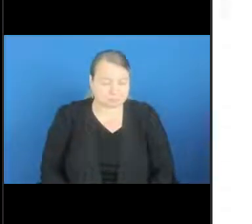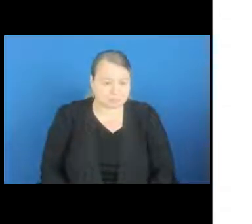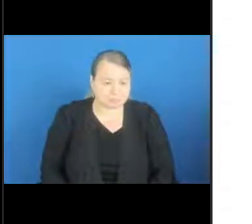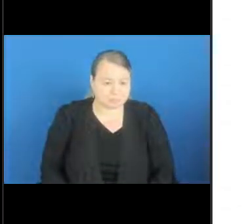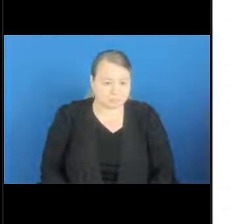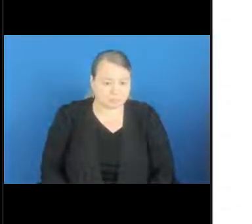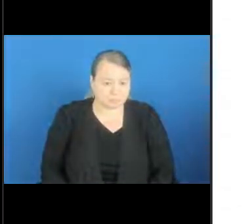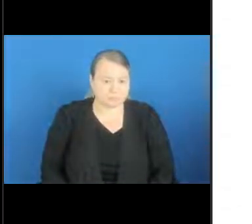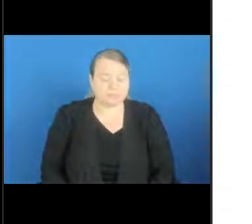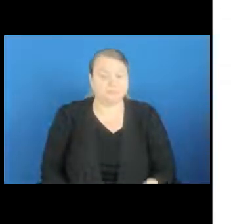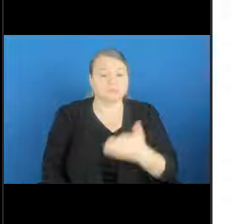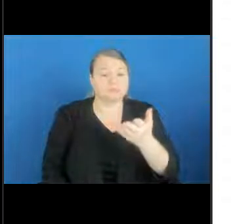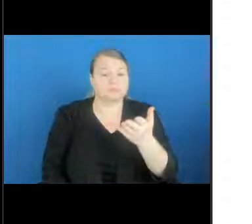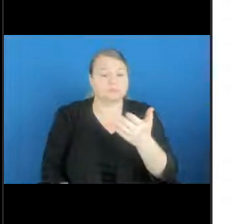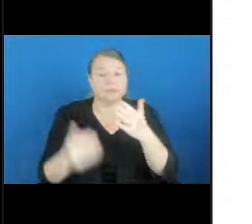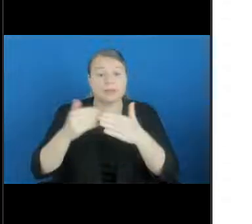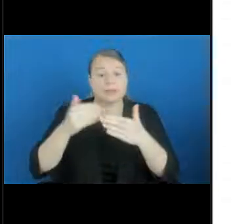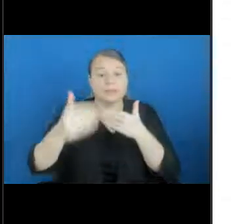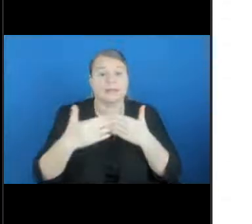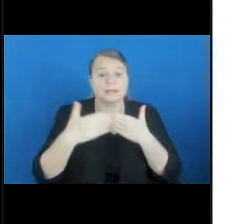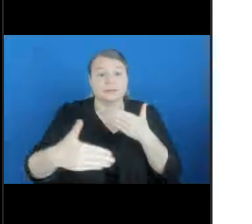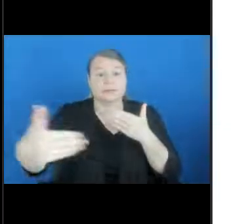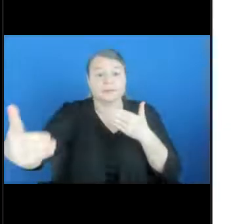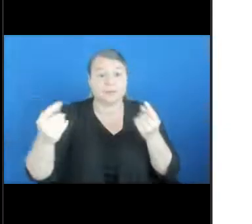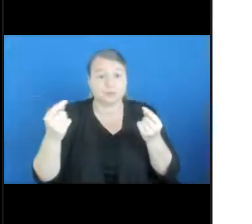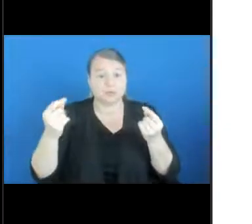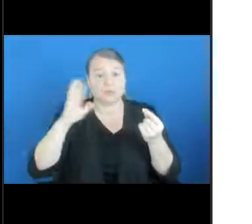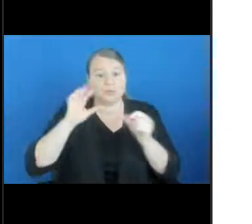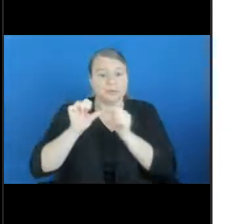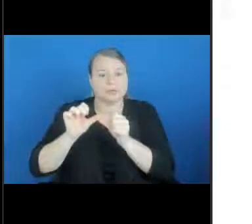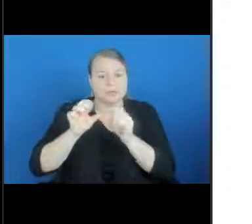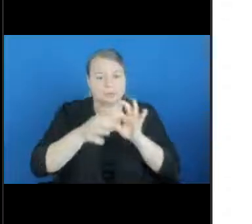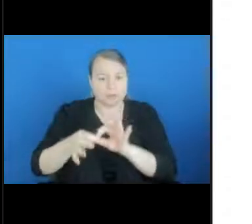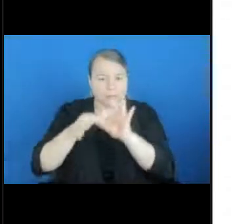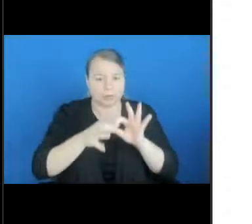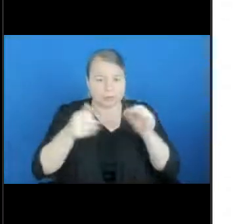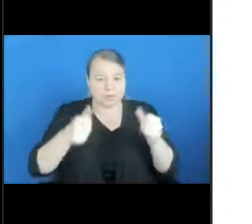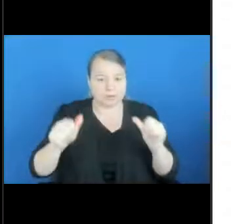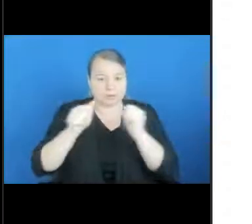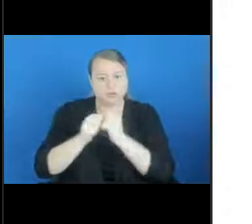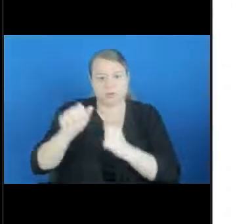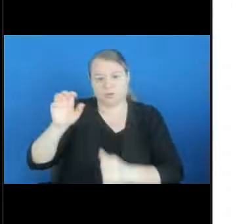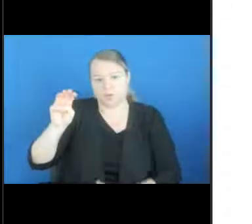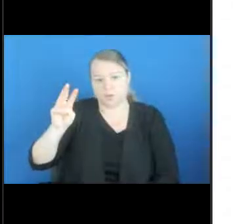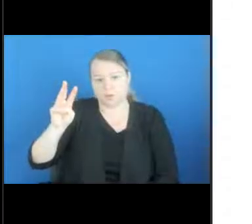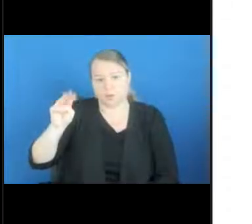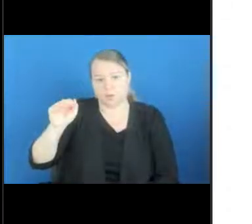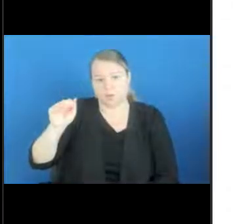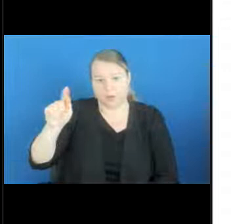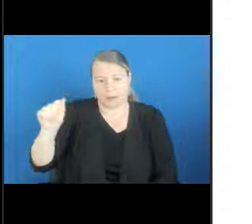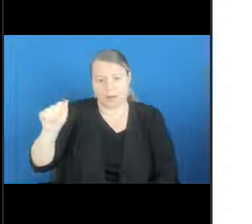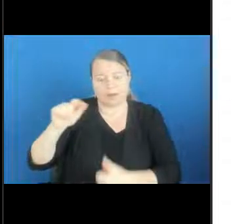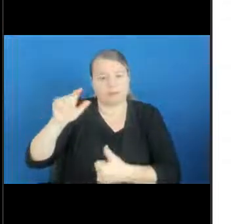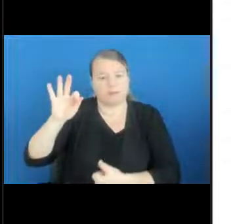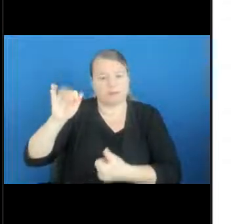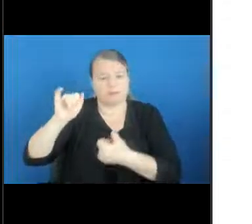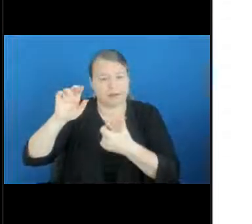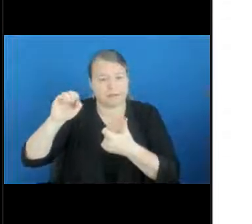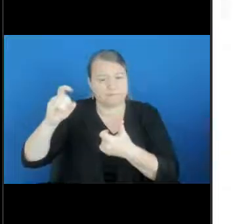So here is the next steps. We will continue our coordination efforts with WMATA, Fairfax County, and the